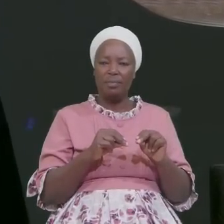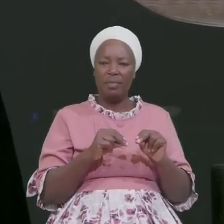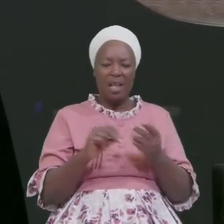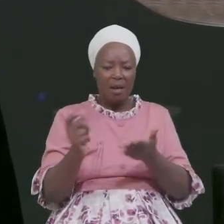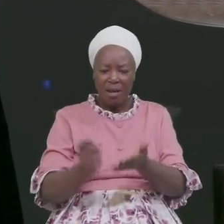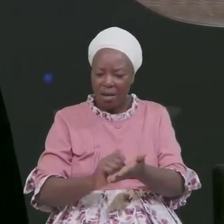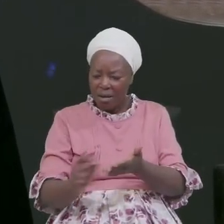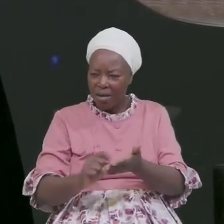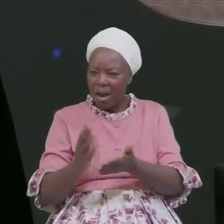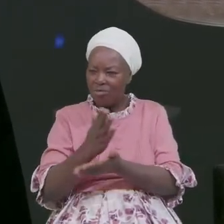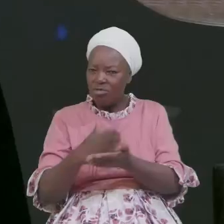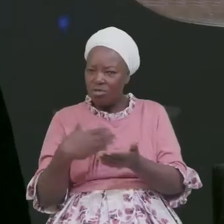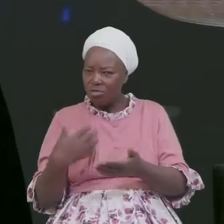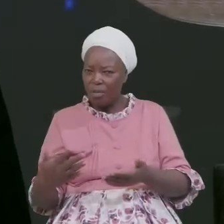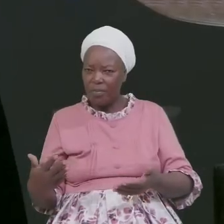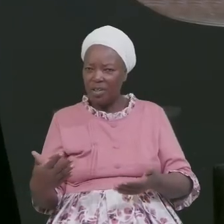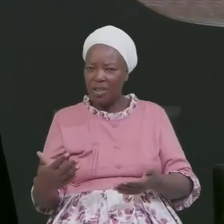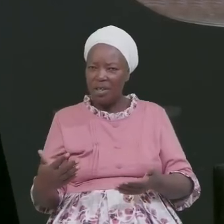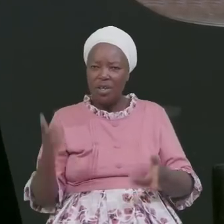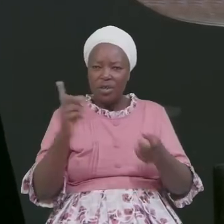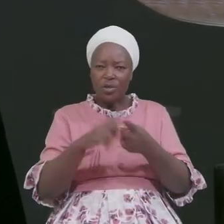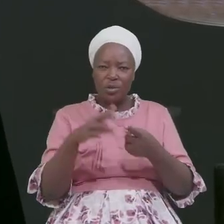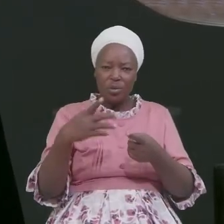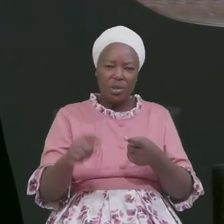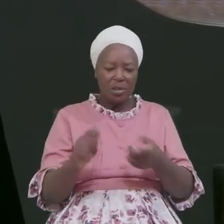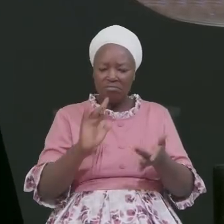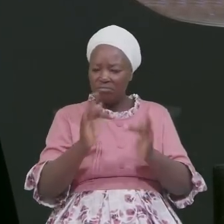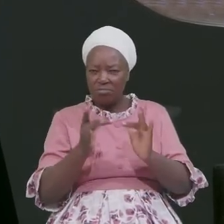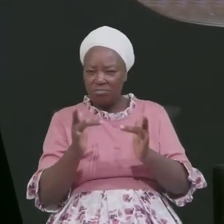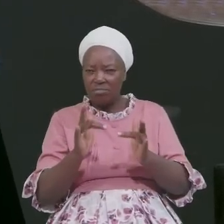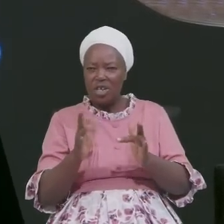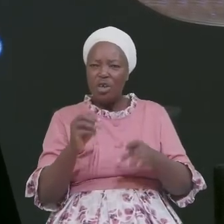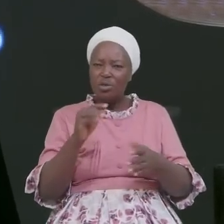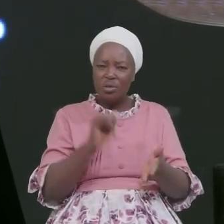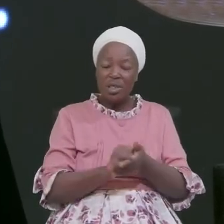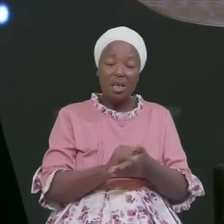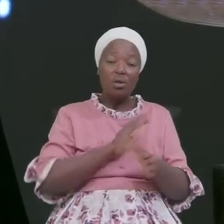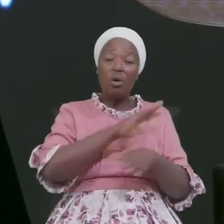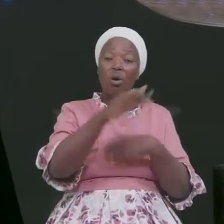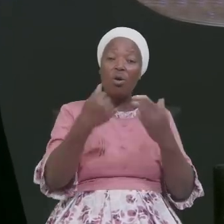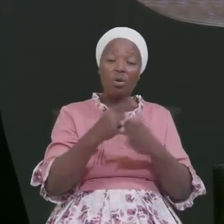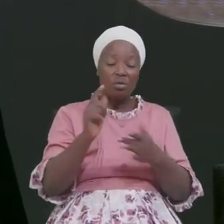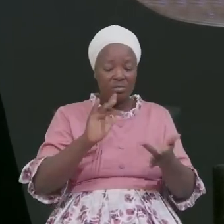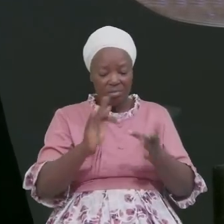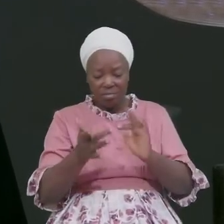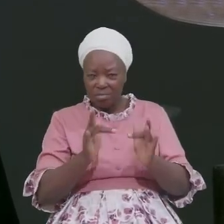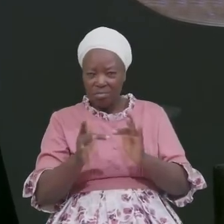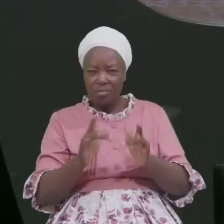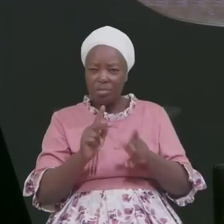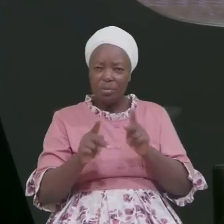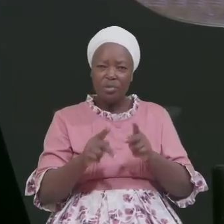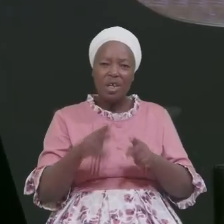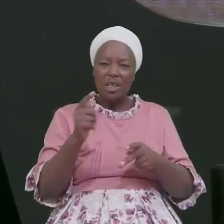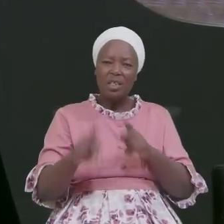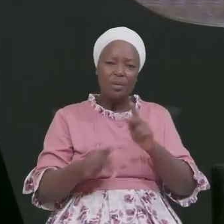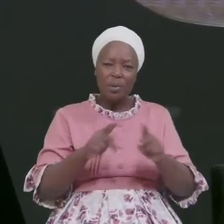Write something to the social media so that all those social medias, the people